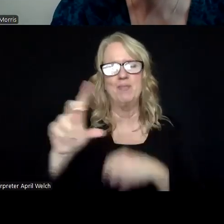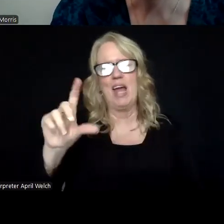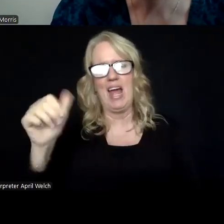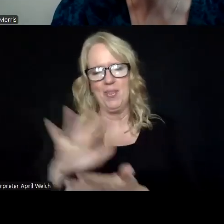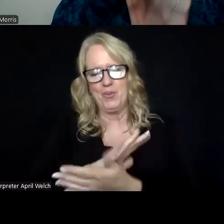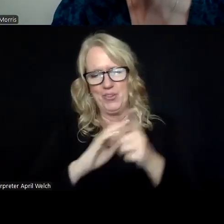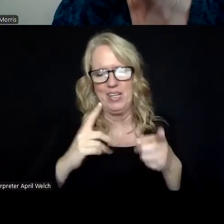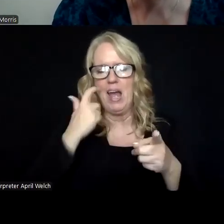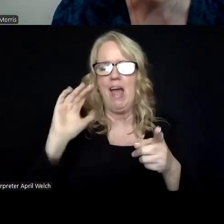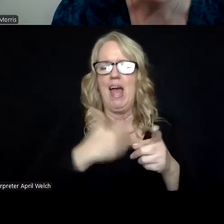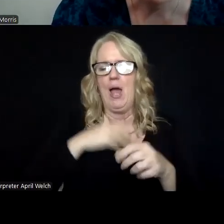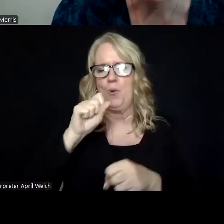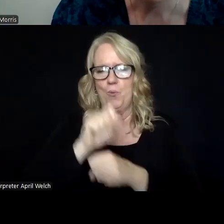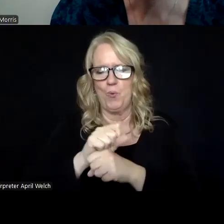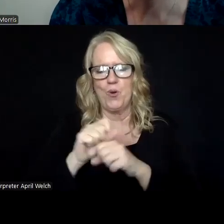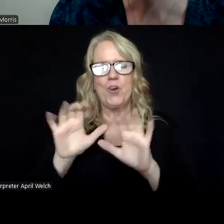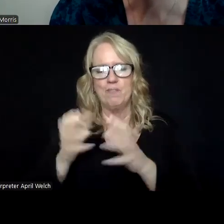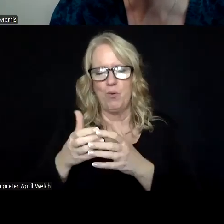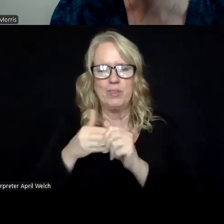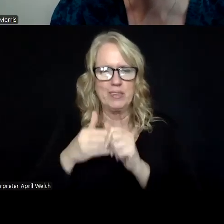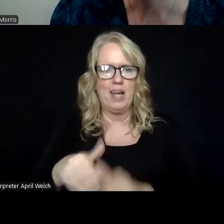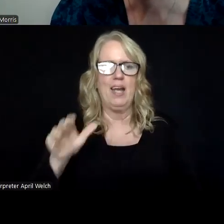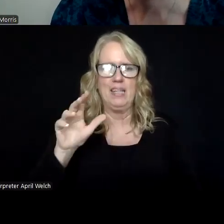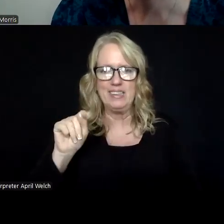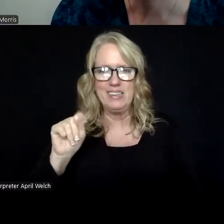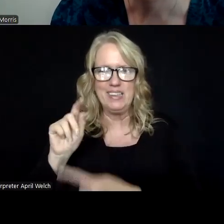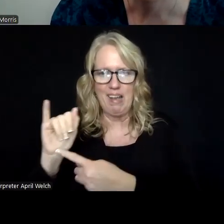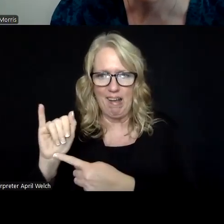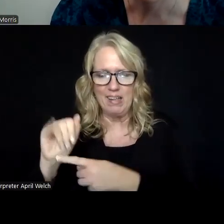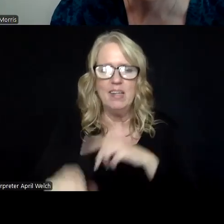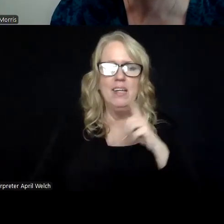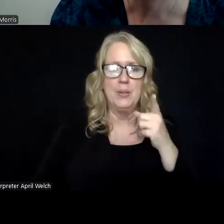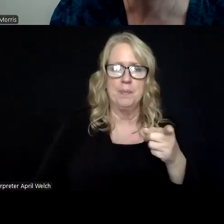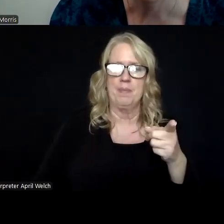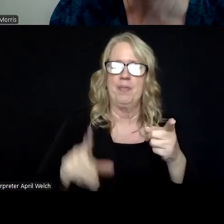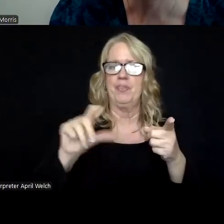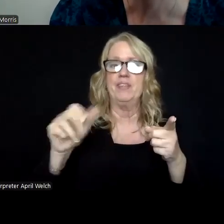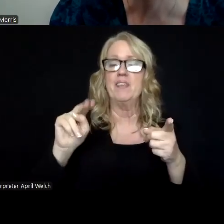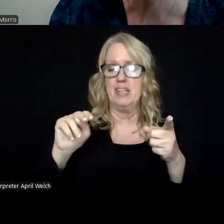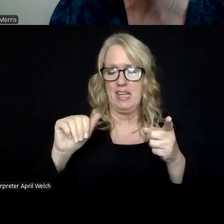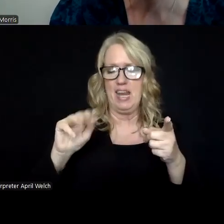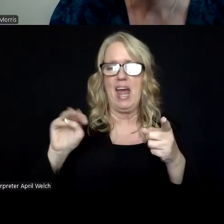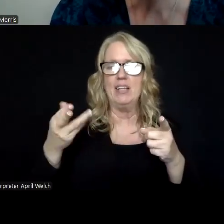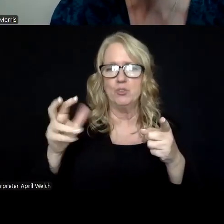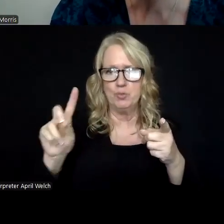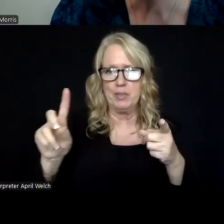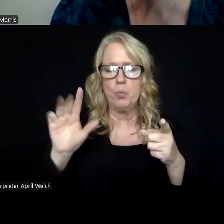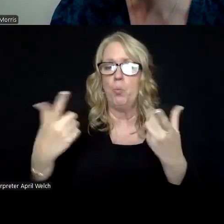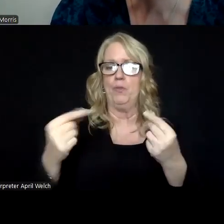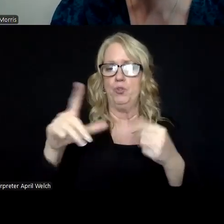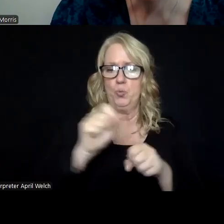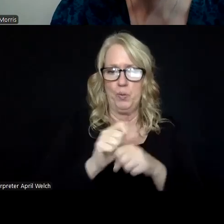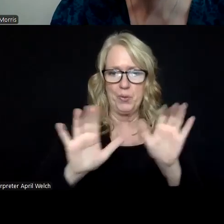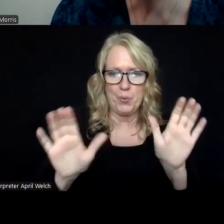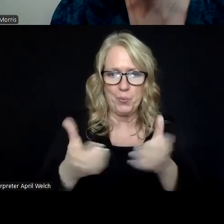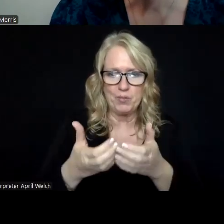addition to our workforce guide and all the TTI projects that we're doing, this is another example of work NASHBID's doing on workforce,